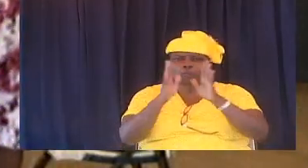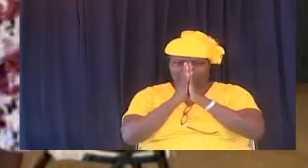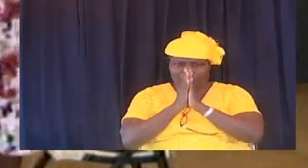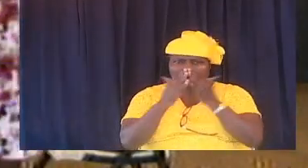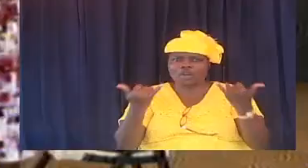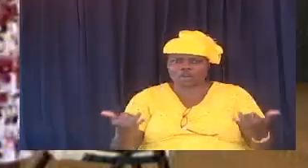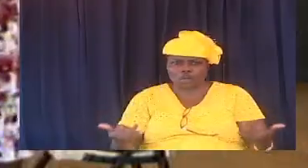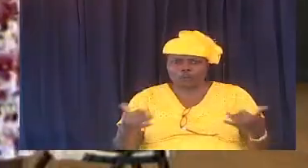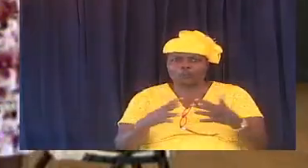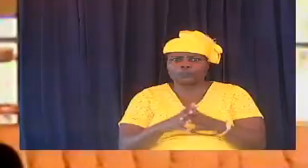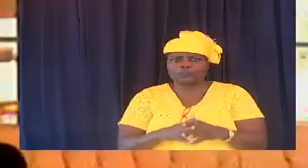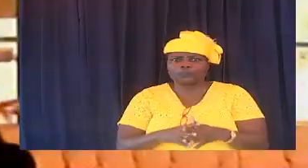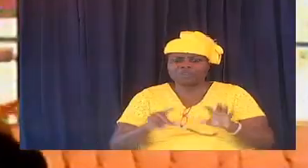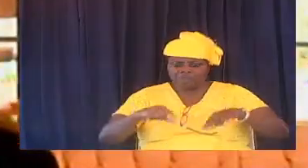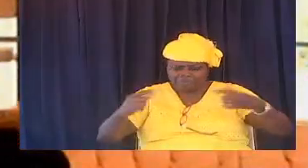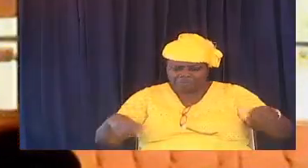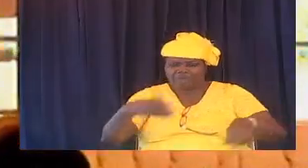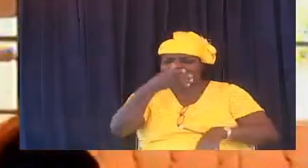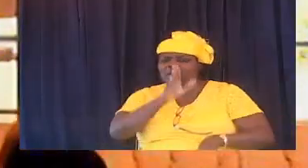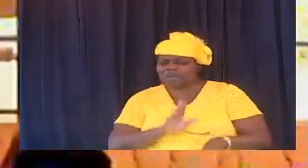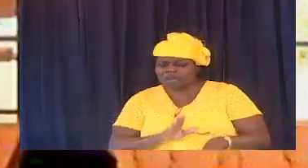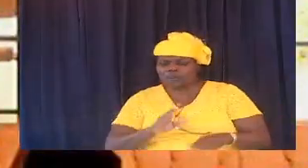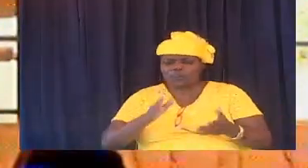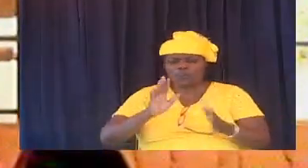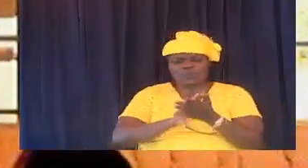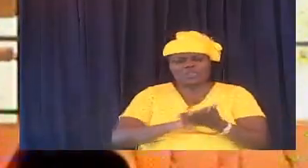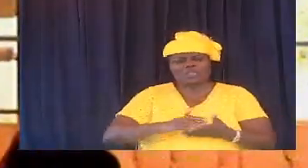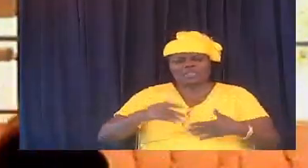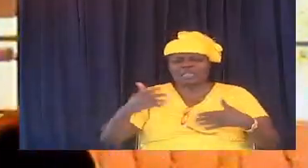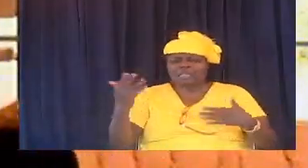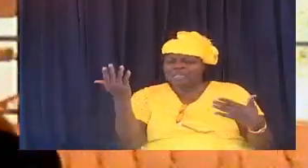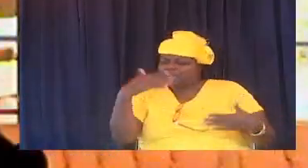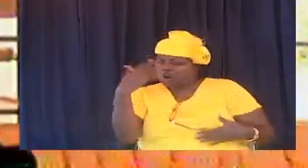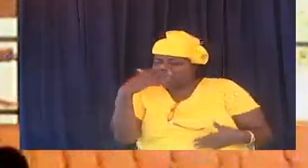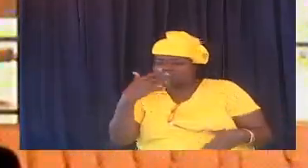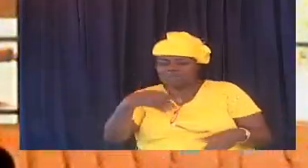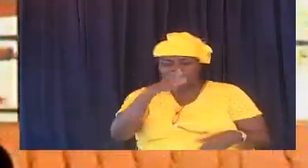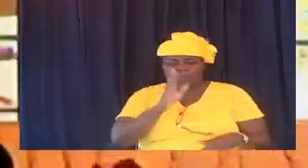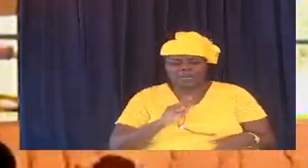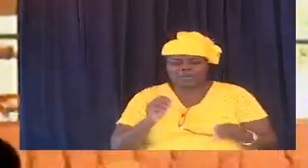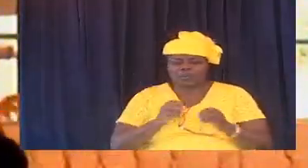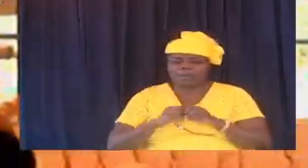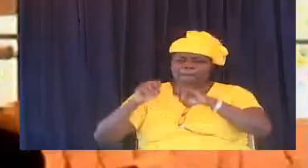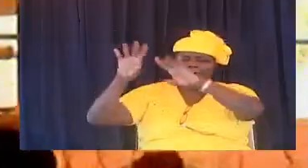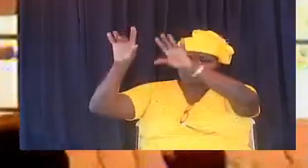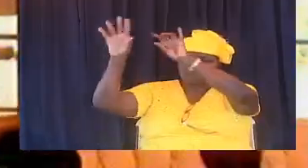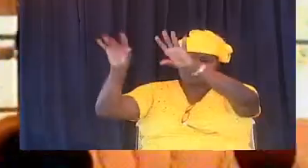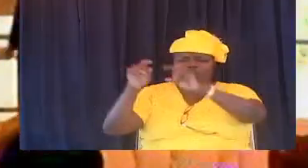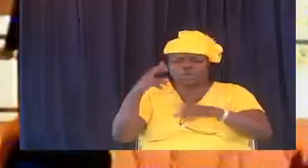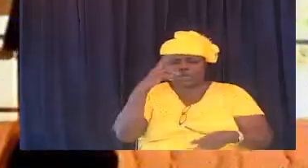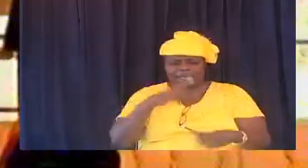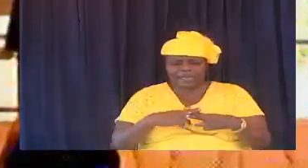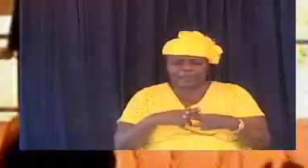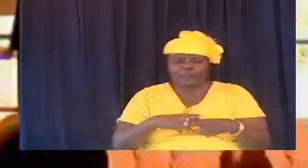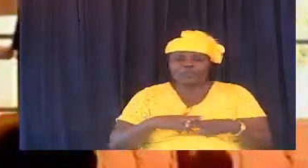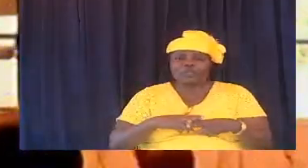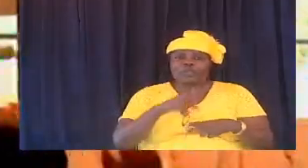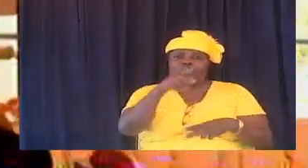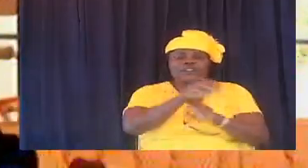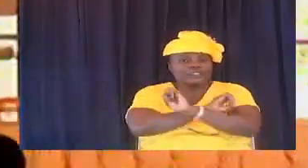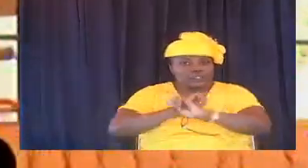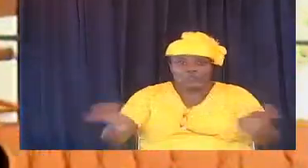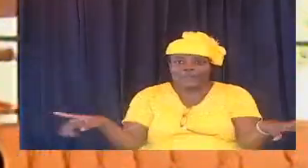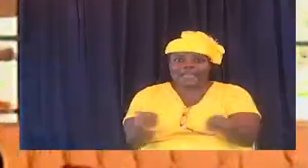Hallelujah. Great God, we exalt you this morning. Hallelujah. We magnify your name. There's none like